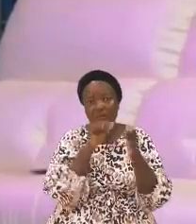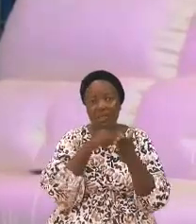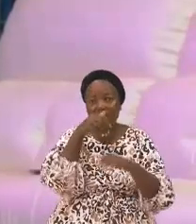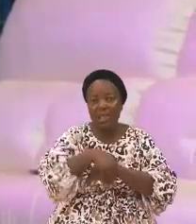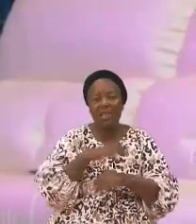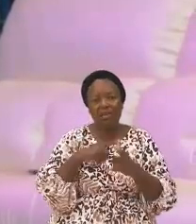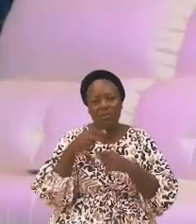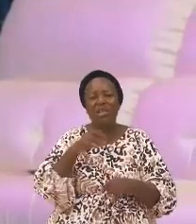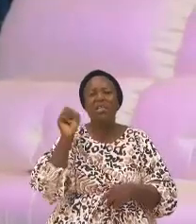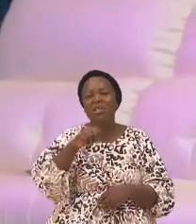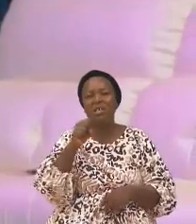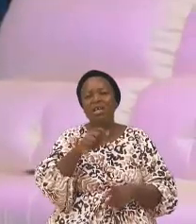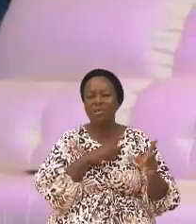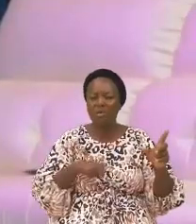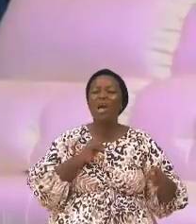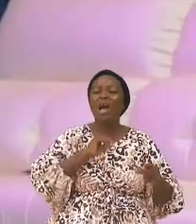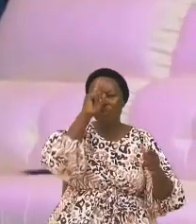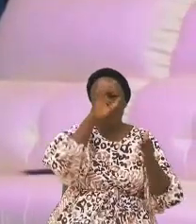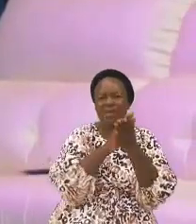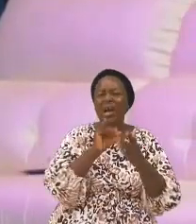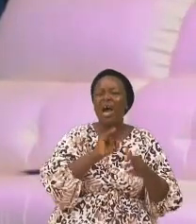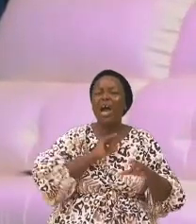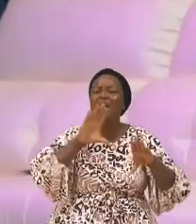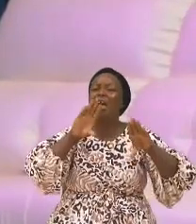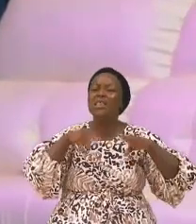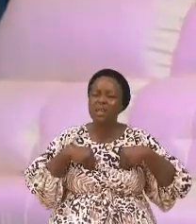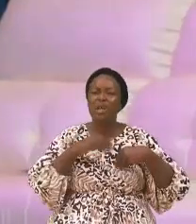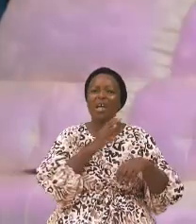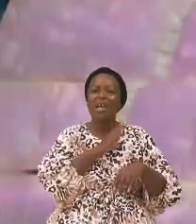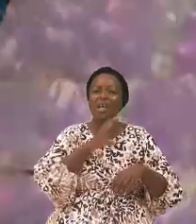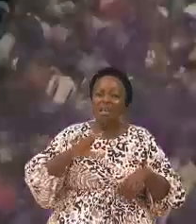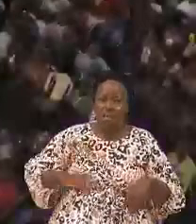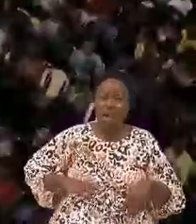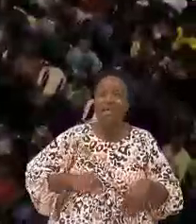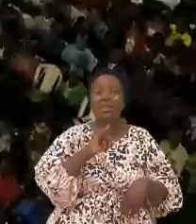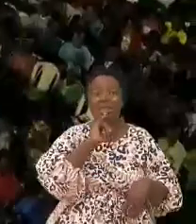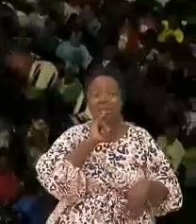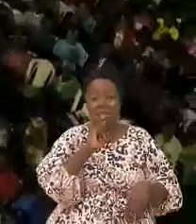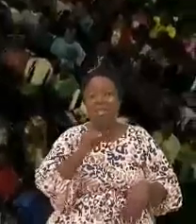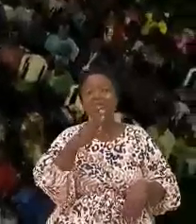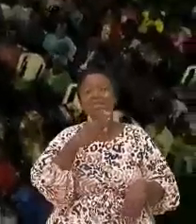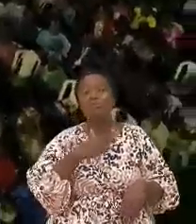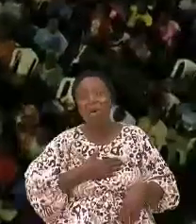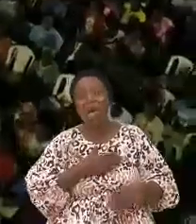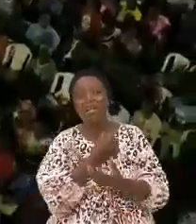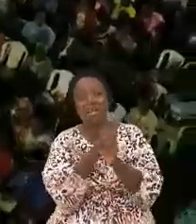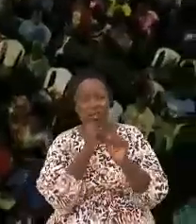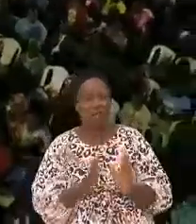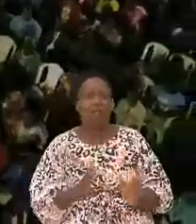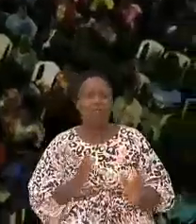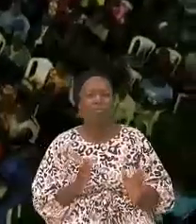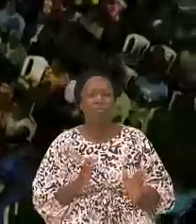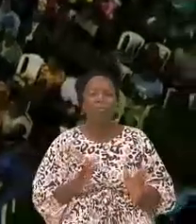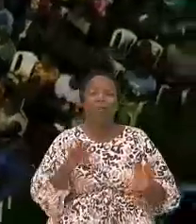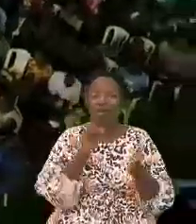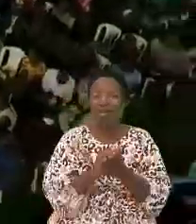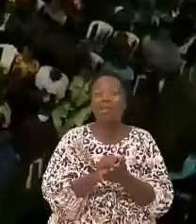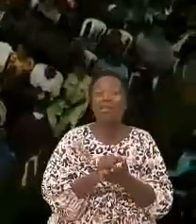baptized shall be saved. As we believe tonight, I'm saying, yes, Lord, I believe. I accept.